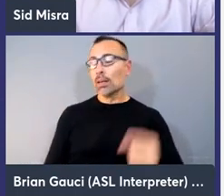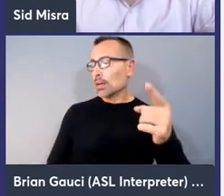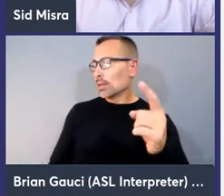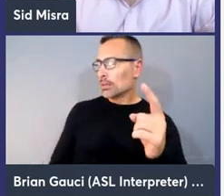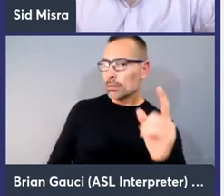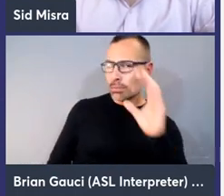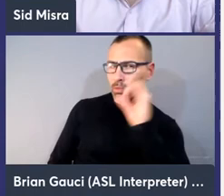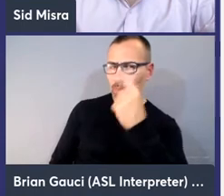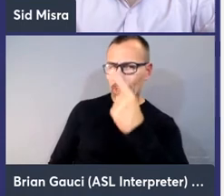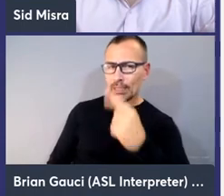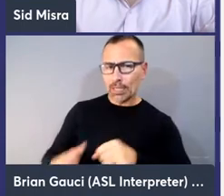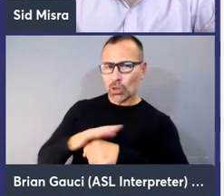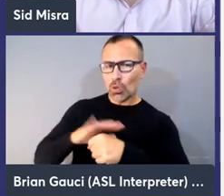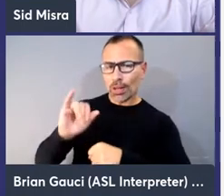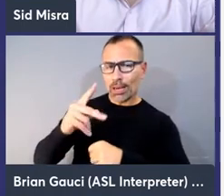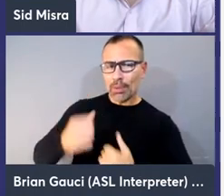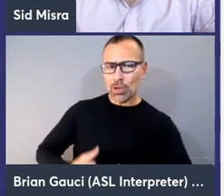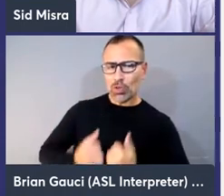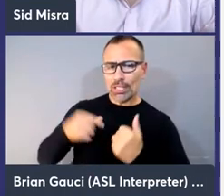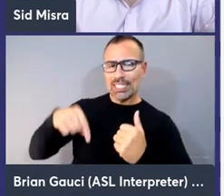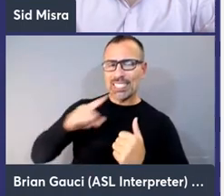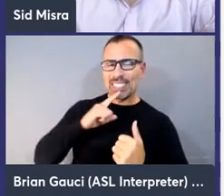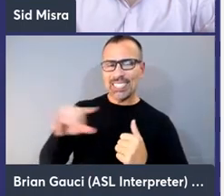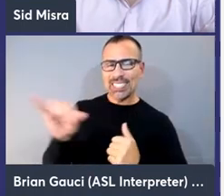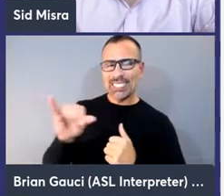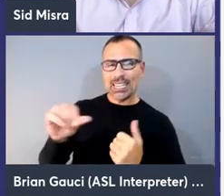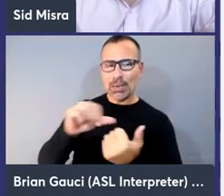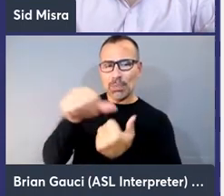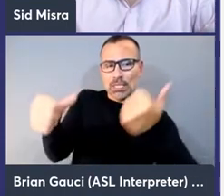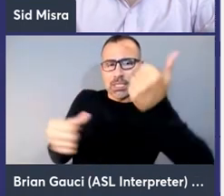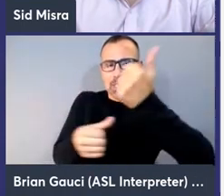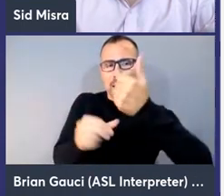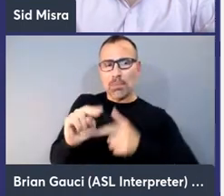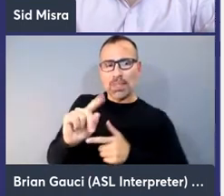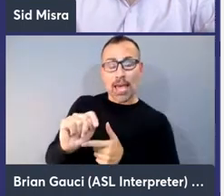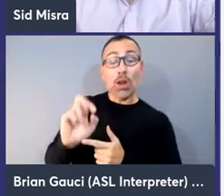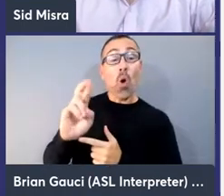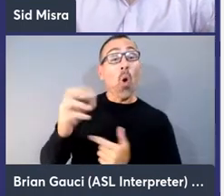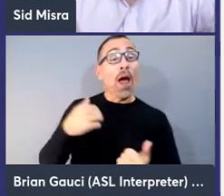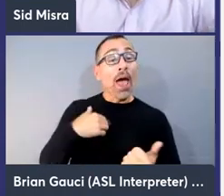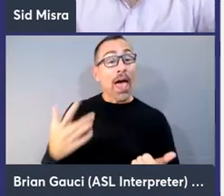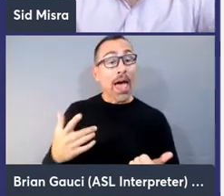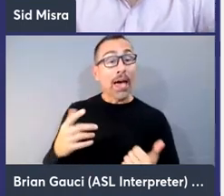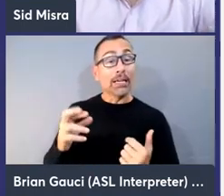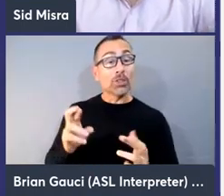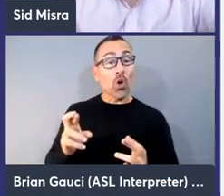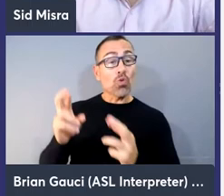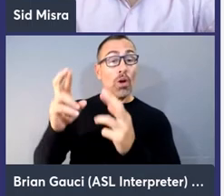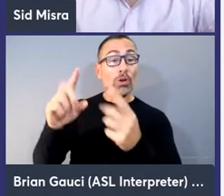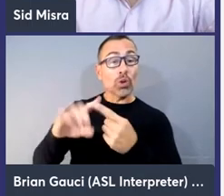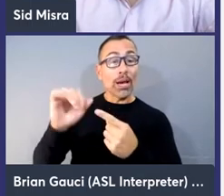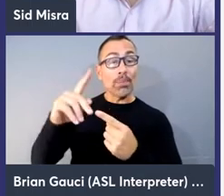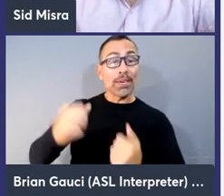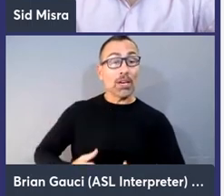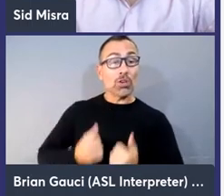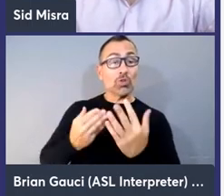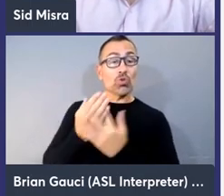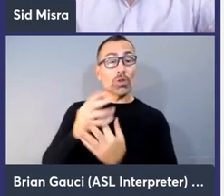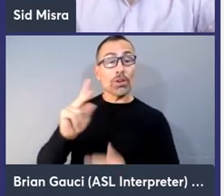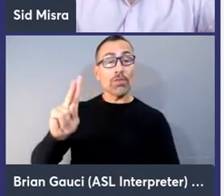local IP address, this is in the same subnet or at least has a route to that IP address somewhere through your VPC's